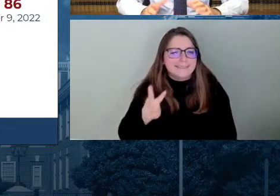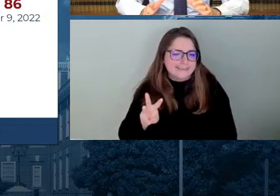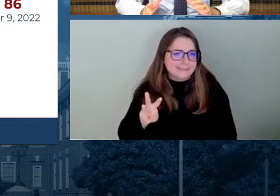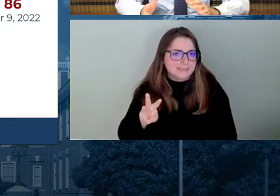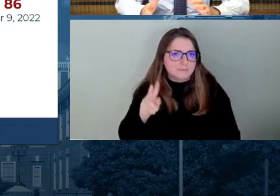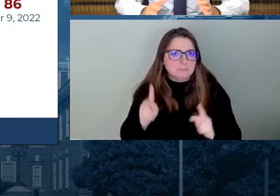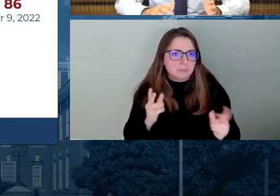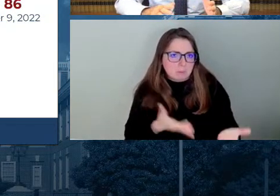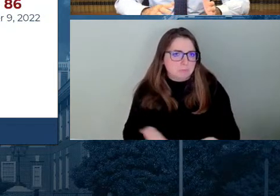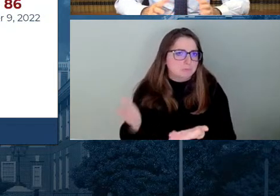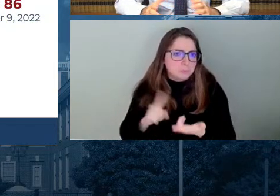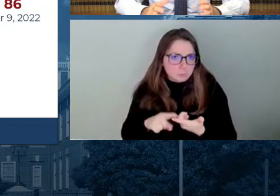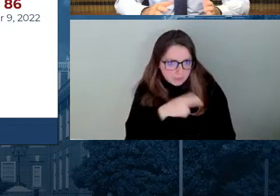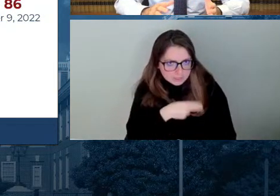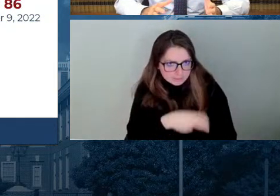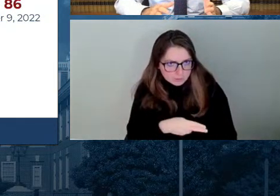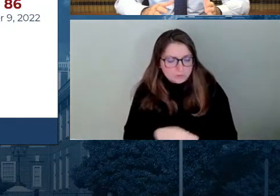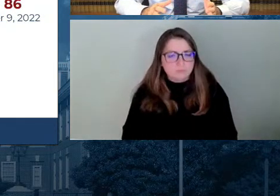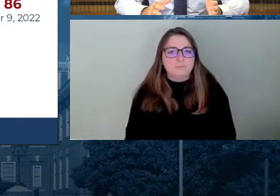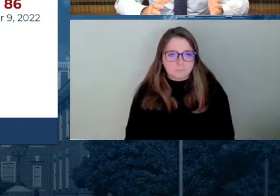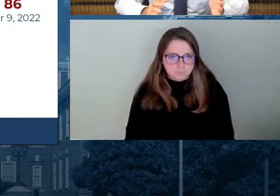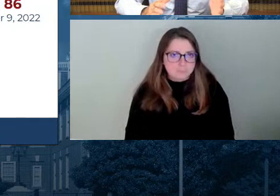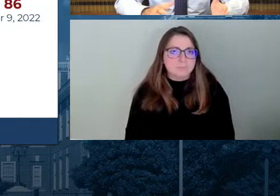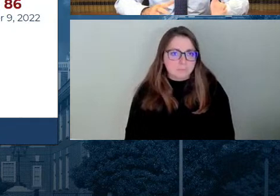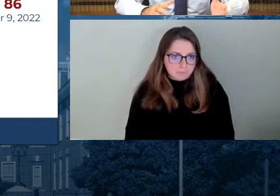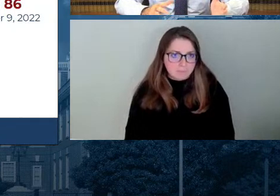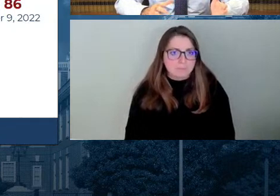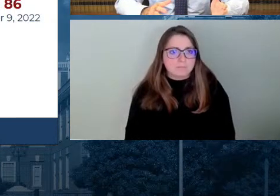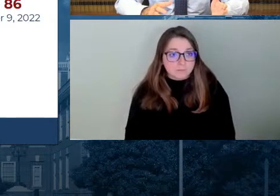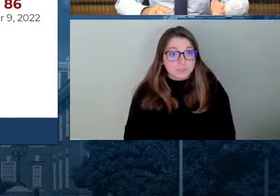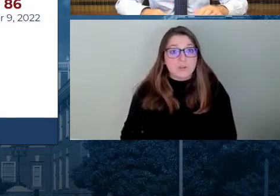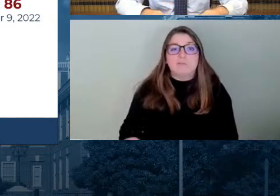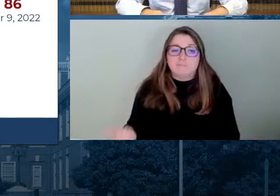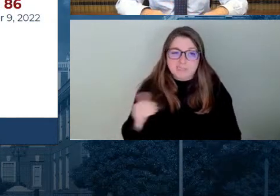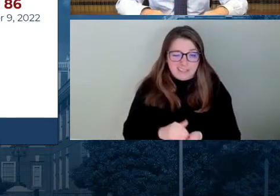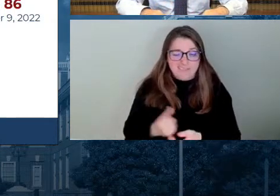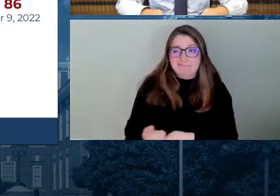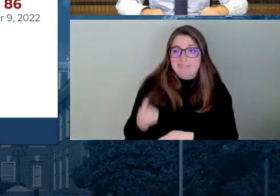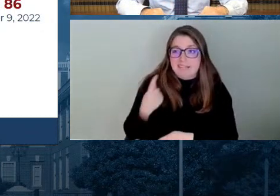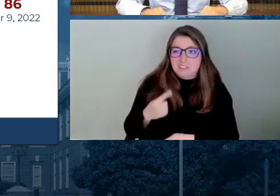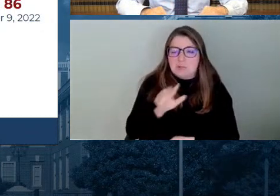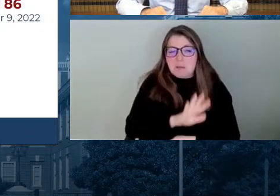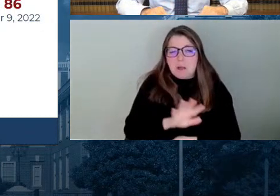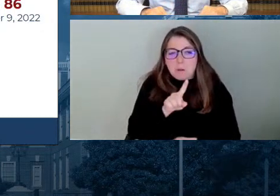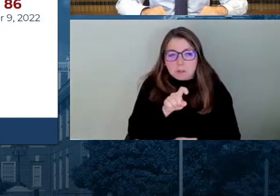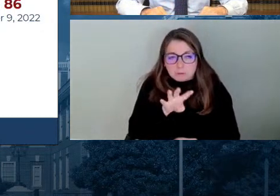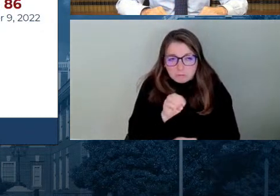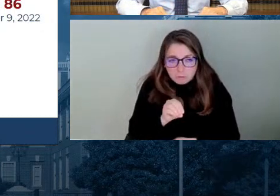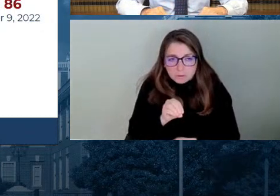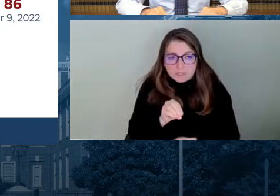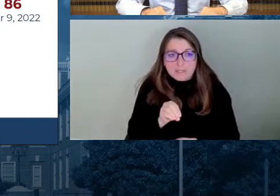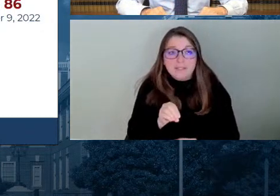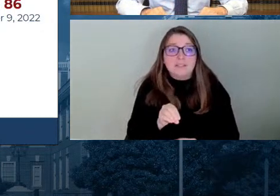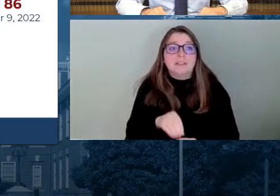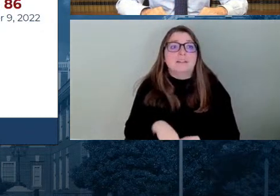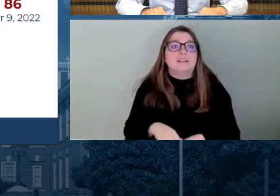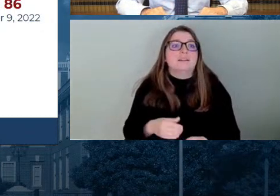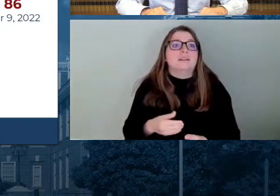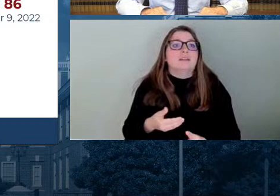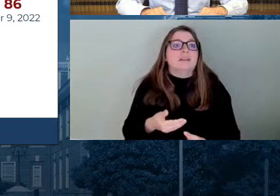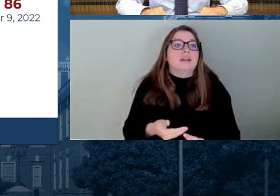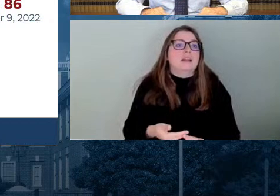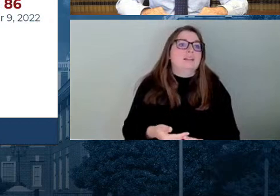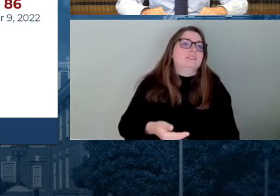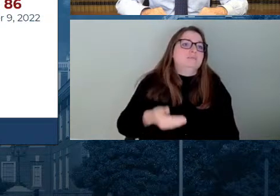with about 140 in 2020 and about that same number on